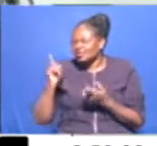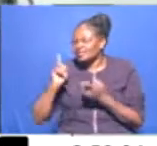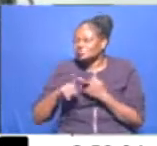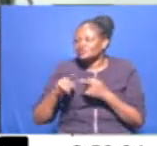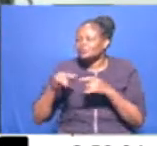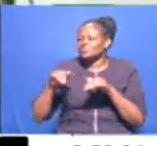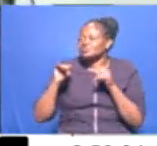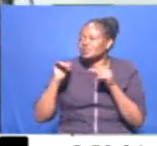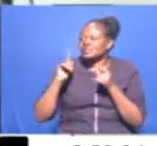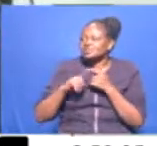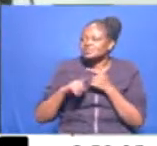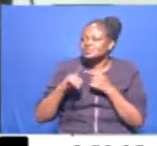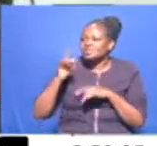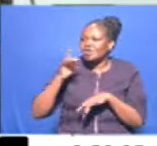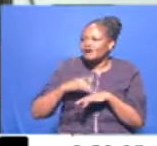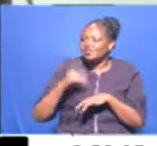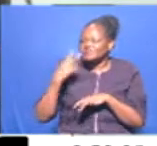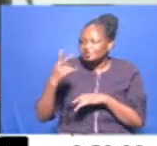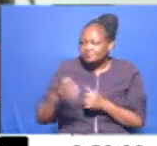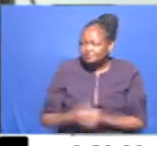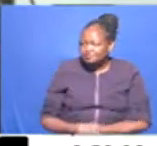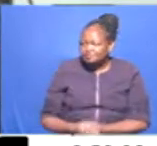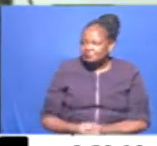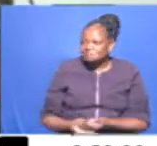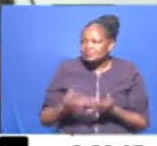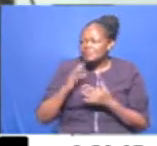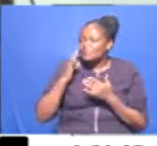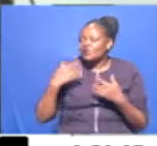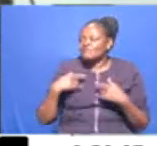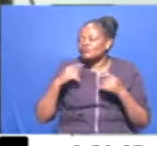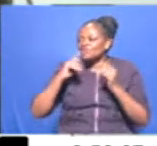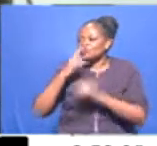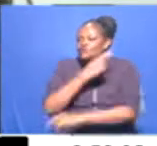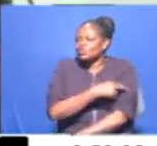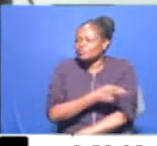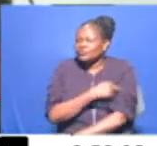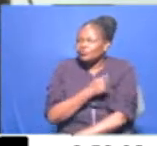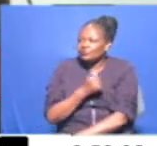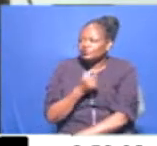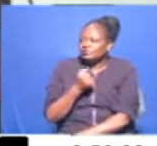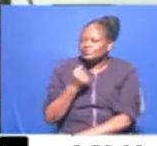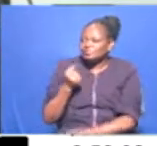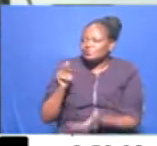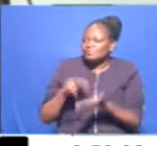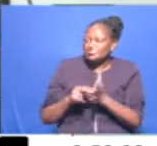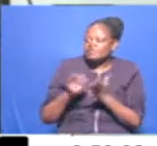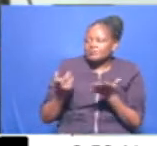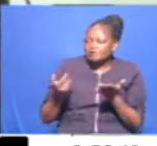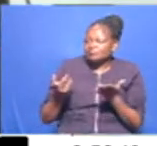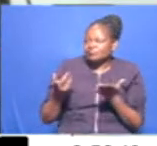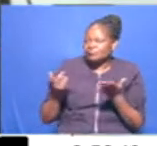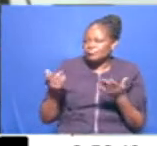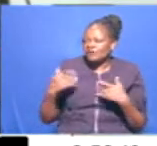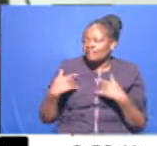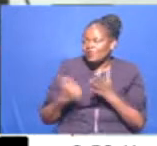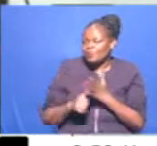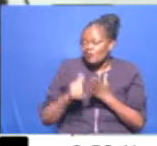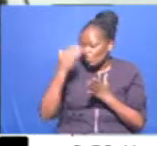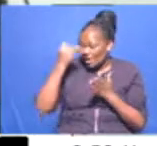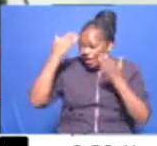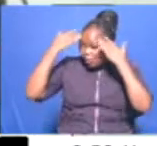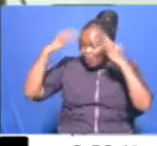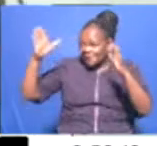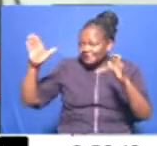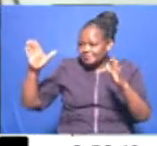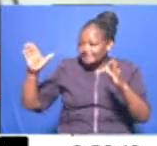the effects are seen, and probably now we have to hospitalize you for it. So there is a bit of a problem because of awareness for the